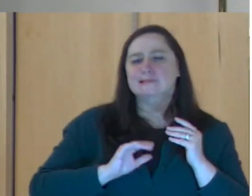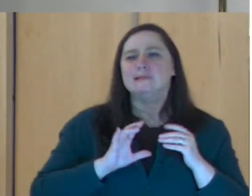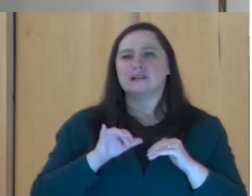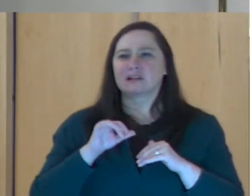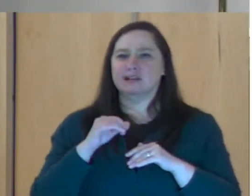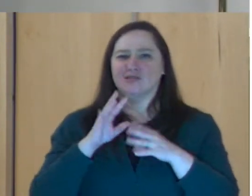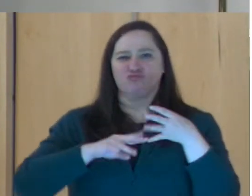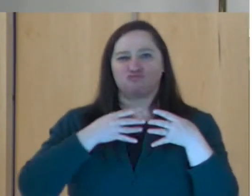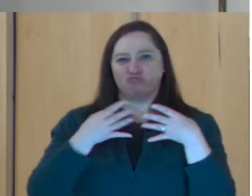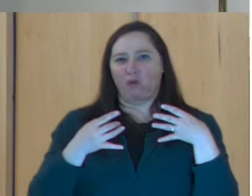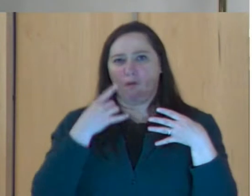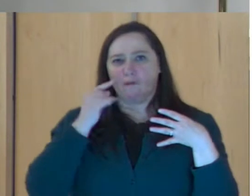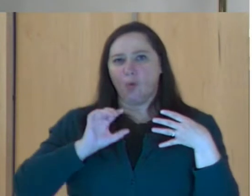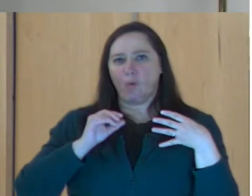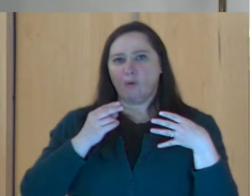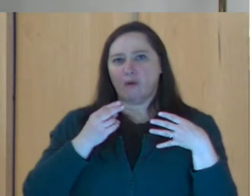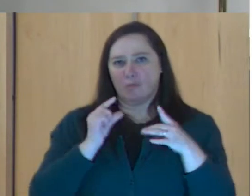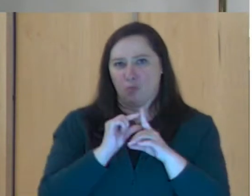for the word hypocrite.